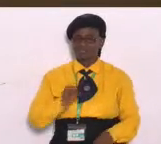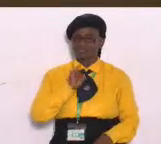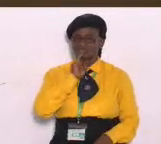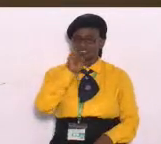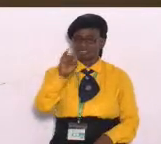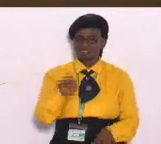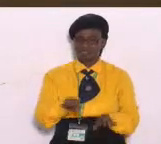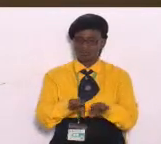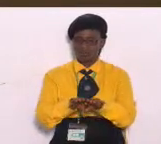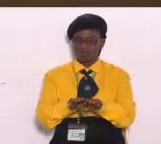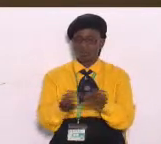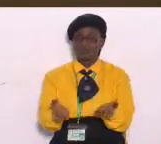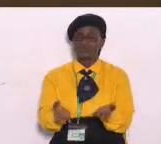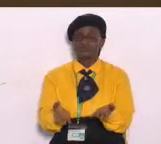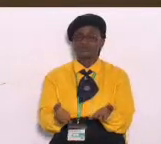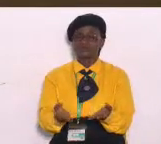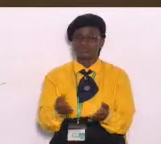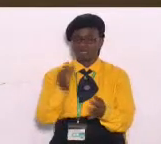If you want